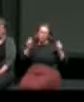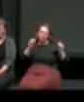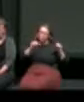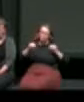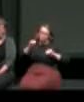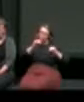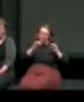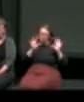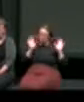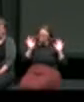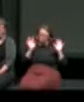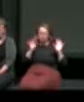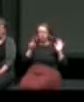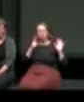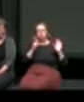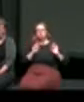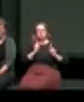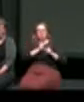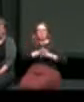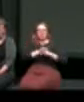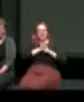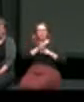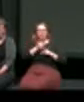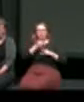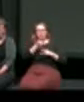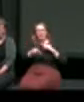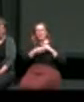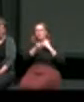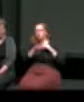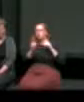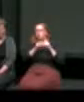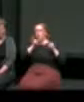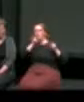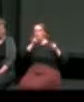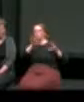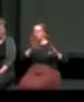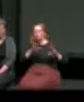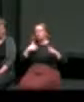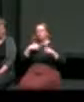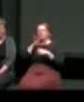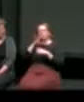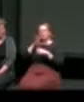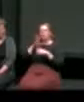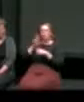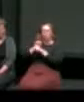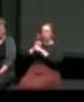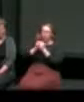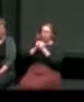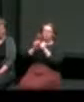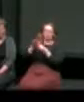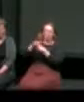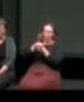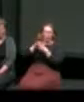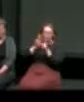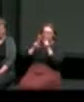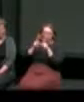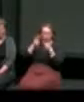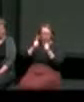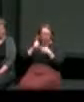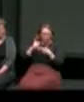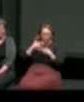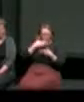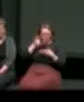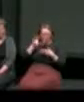but just to be cautious, we added a couple more monitors. So again, just working with local stakeholders and trying to get the best data that we